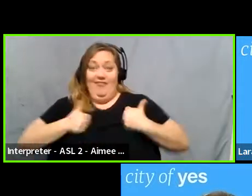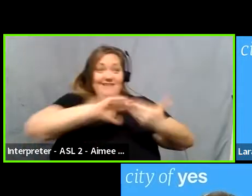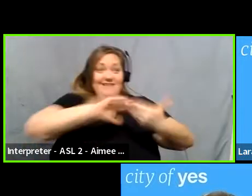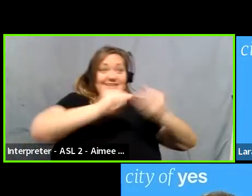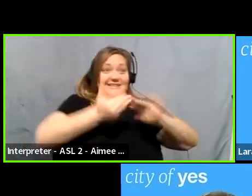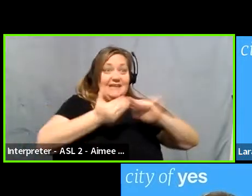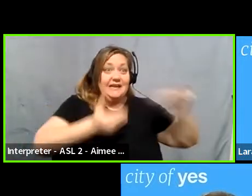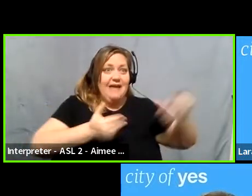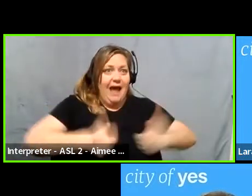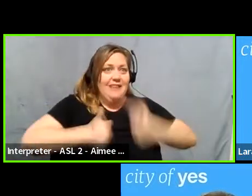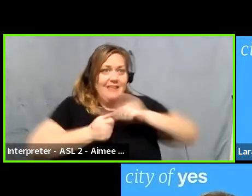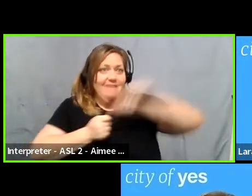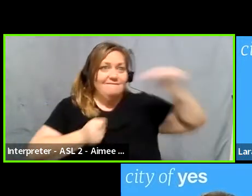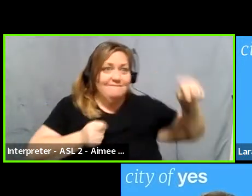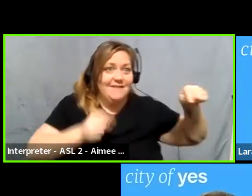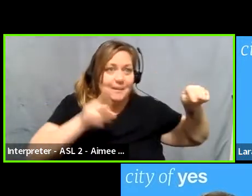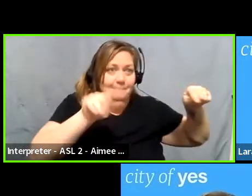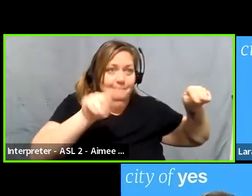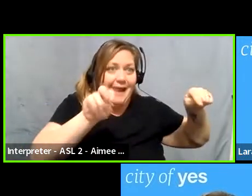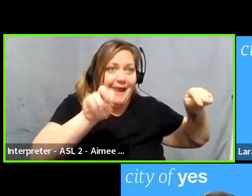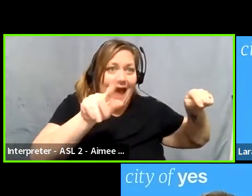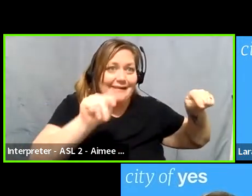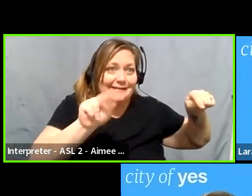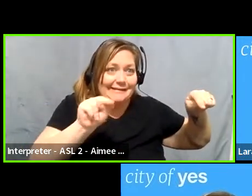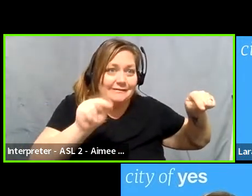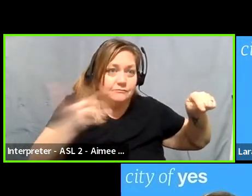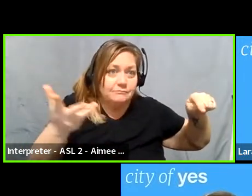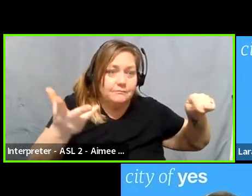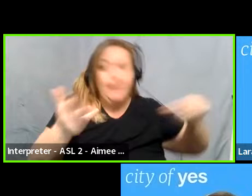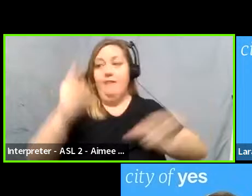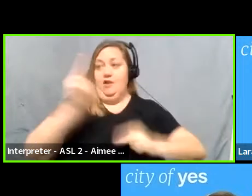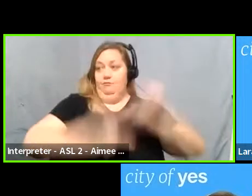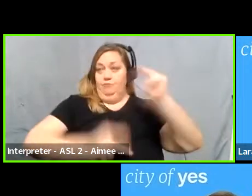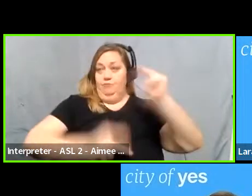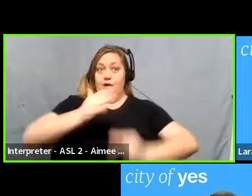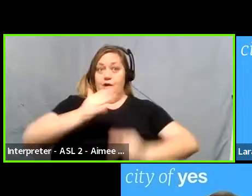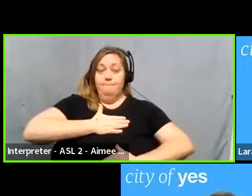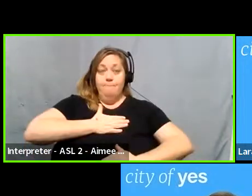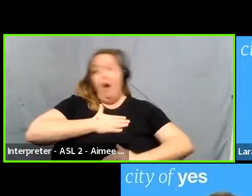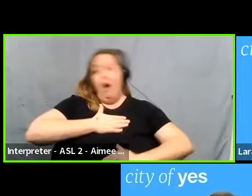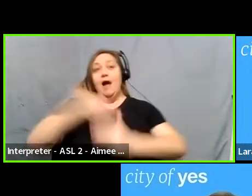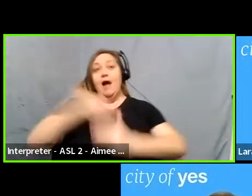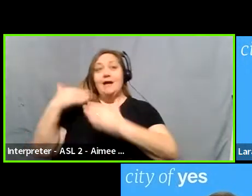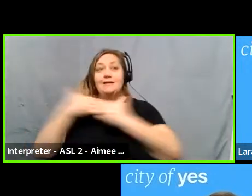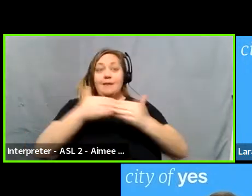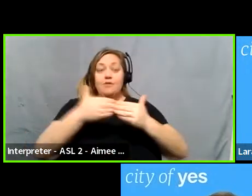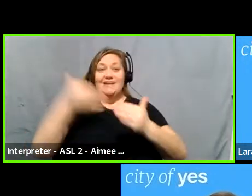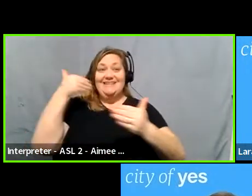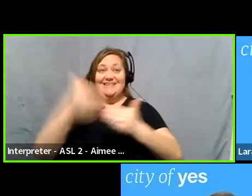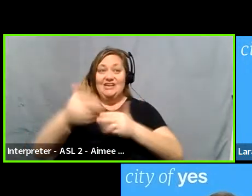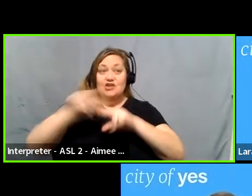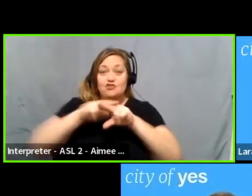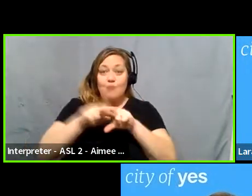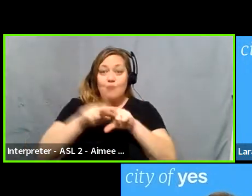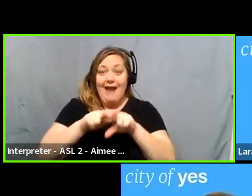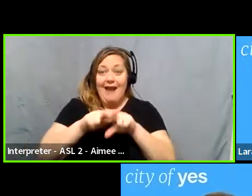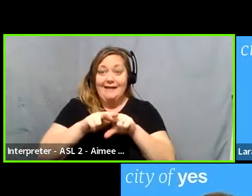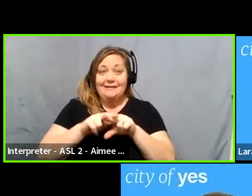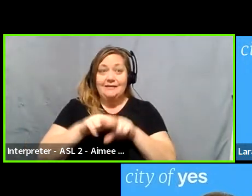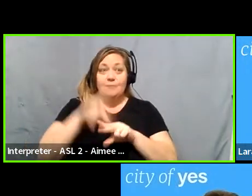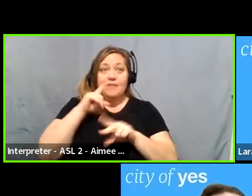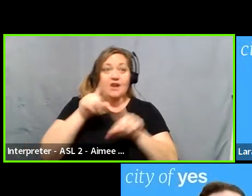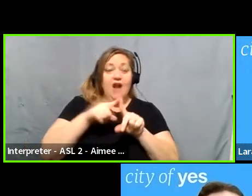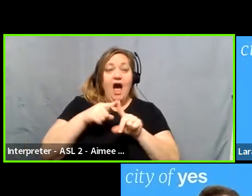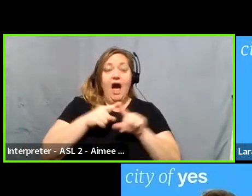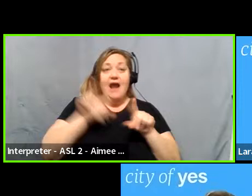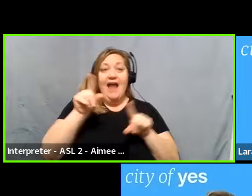I would live in Manhattan. Now, there are buildings in my neighborhood and they're near the train, but they're not coming all the way to